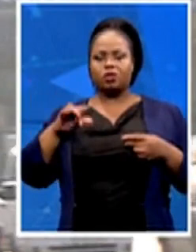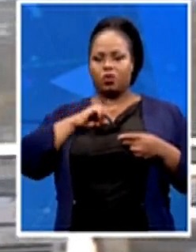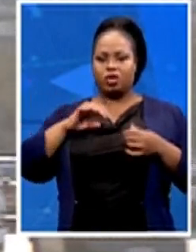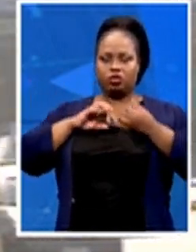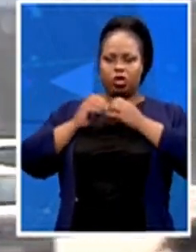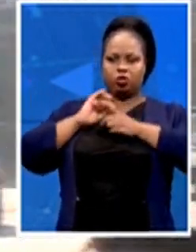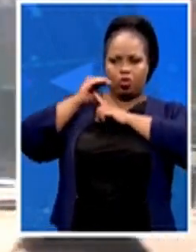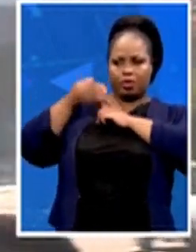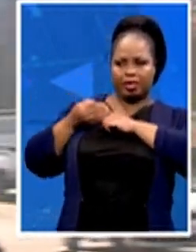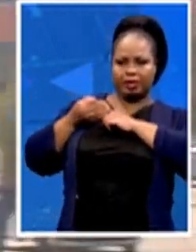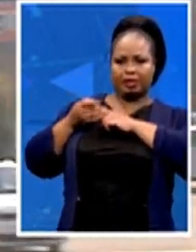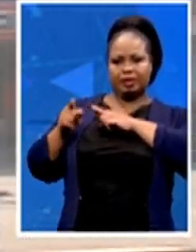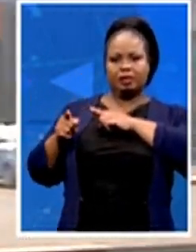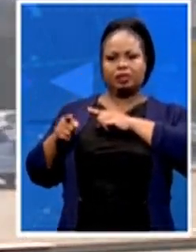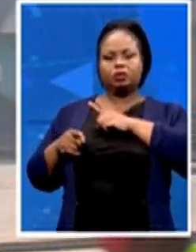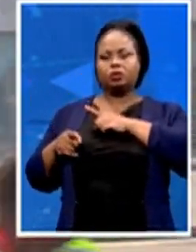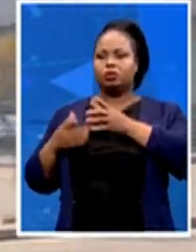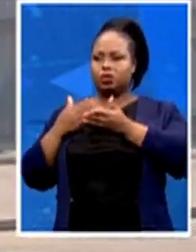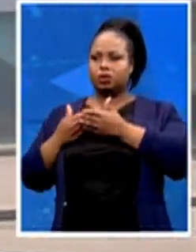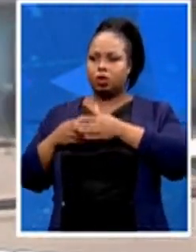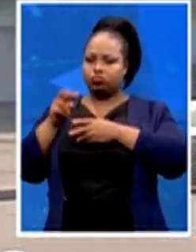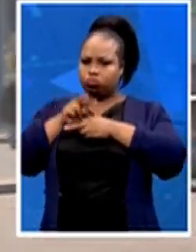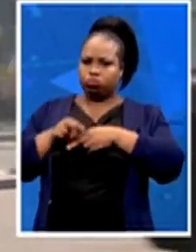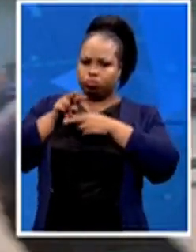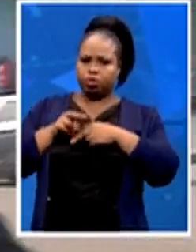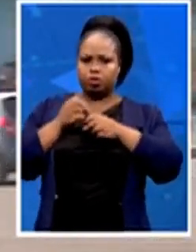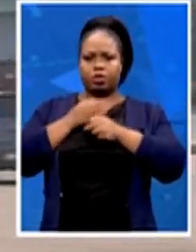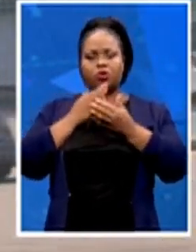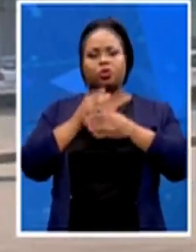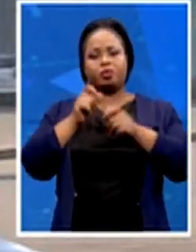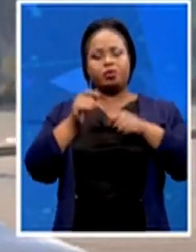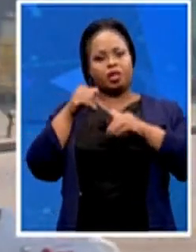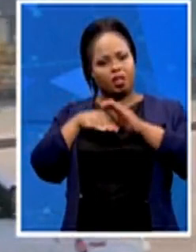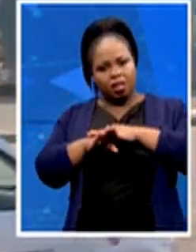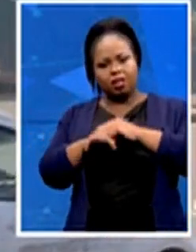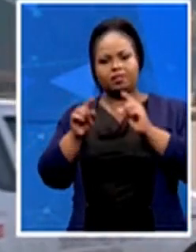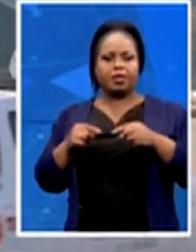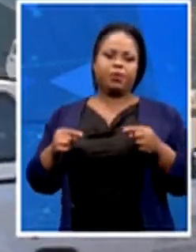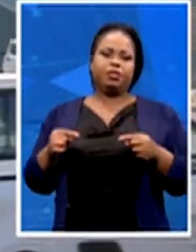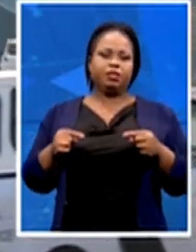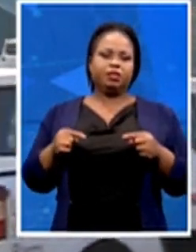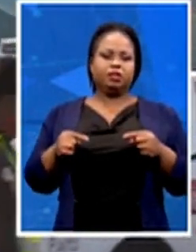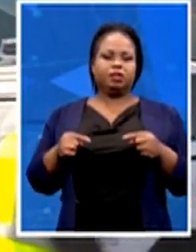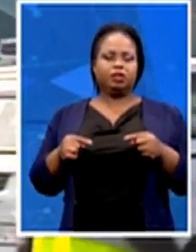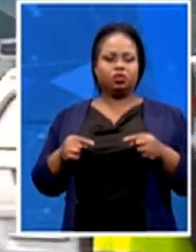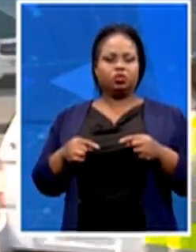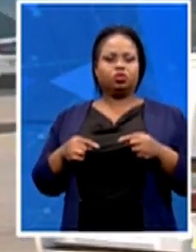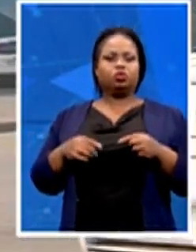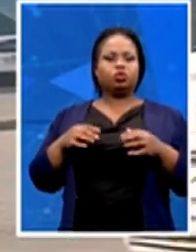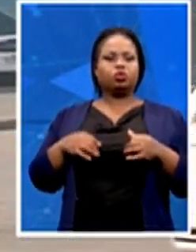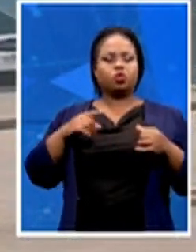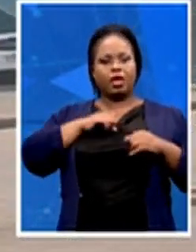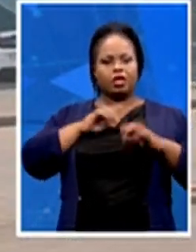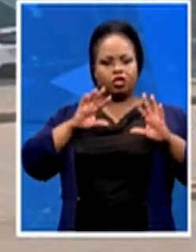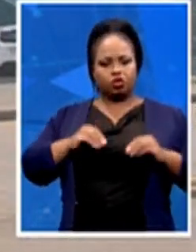and ensuring that people don't go in and basically doing stop and searches at the entrance. We were able